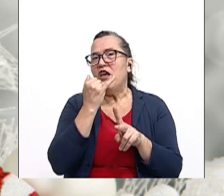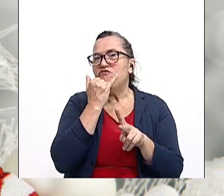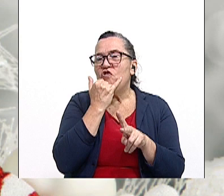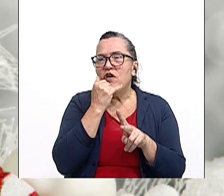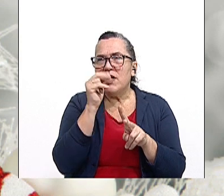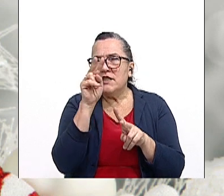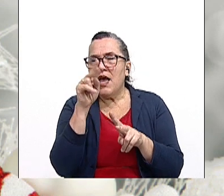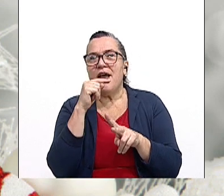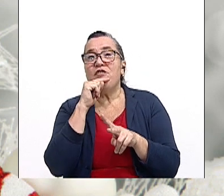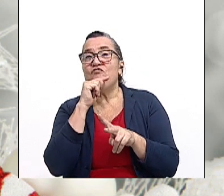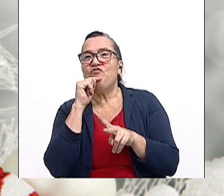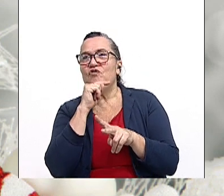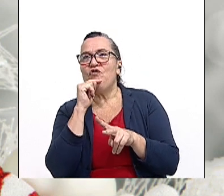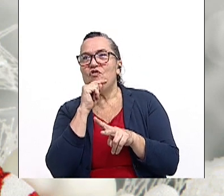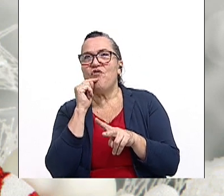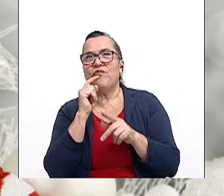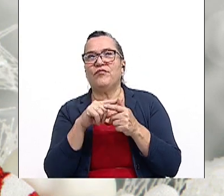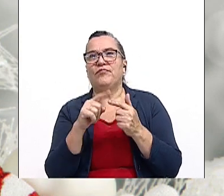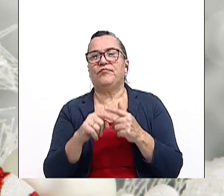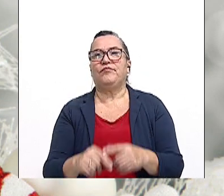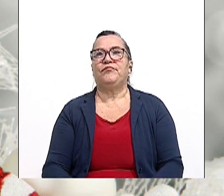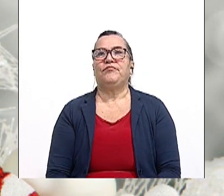mistakes. So, let's see.